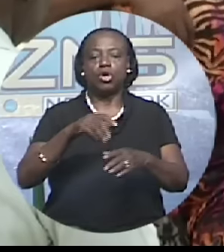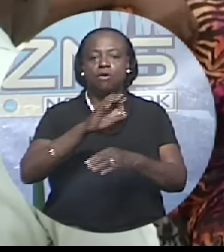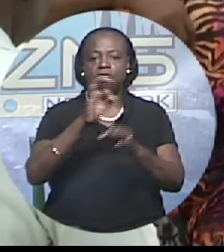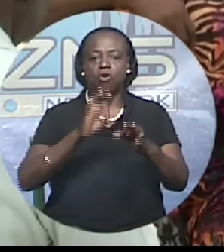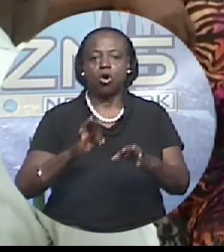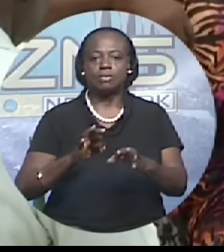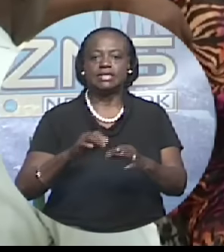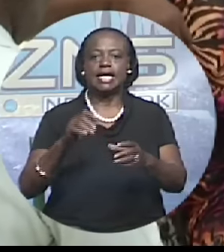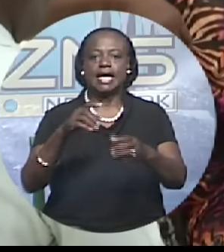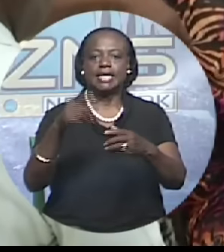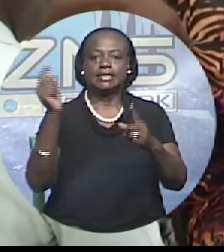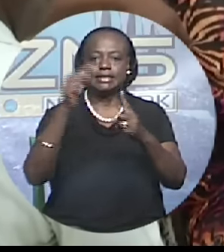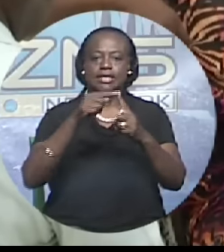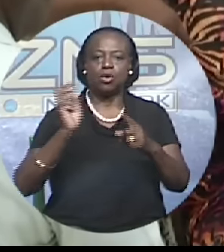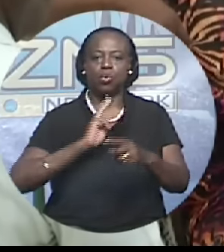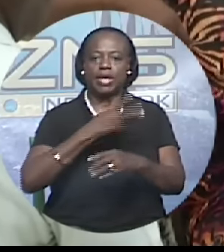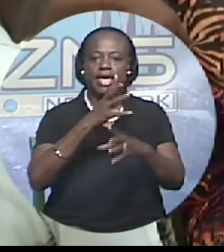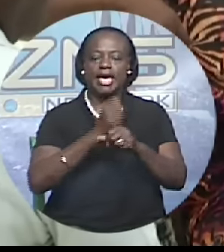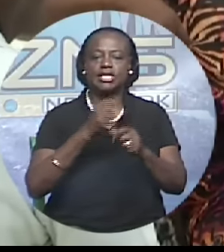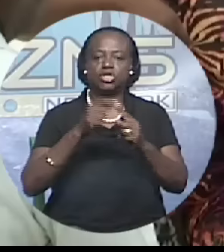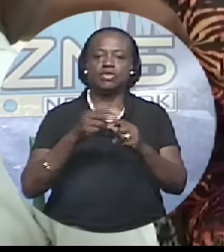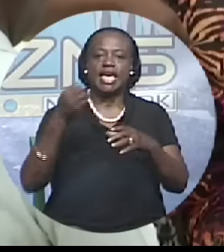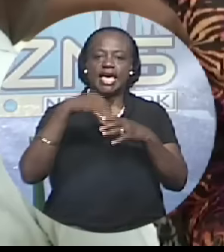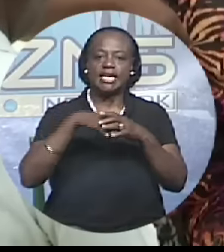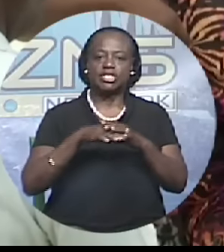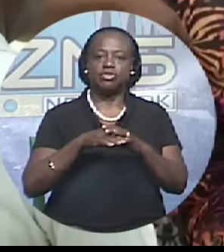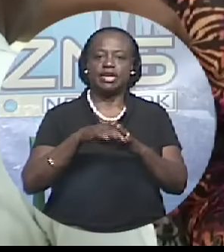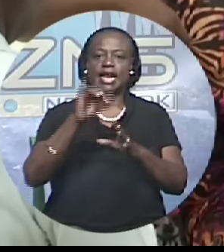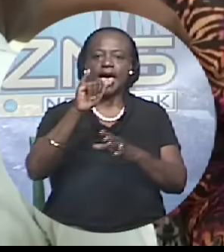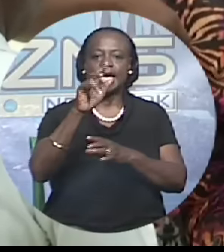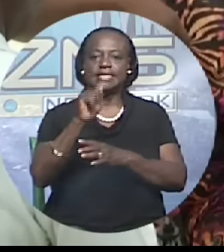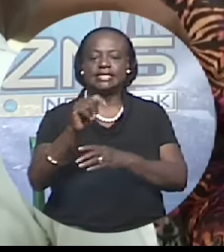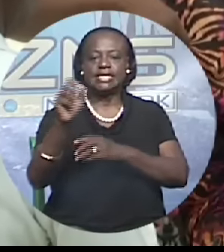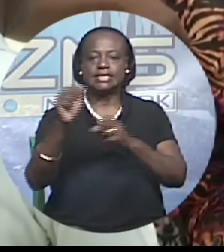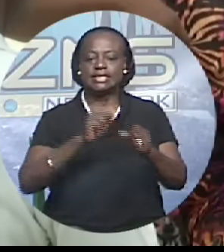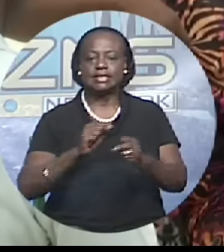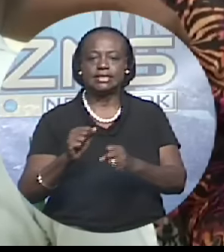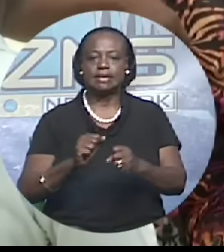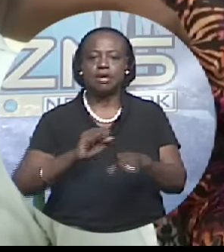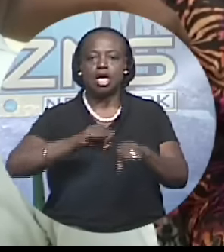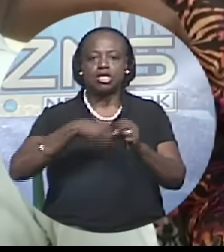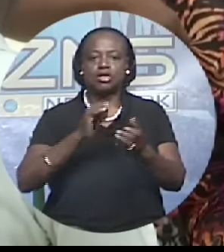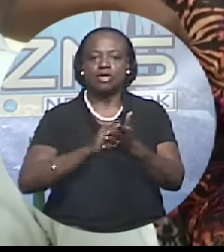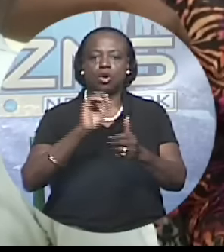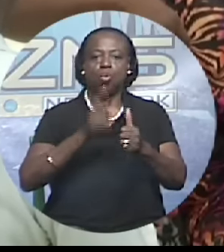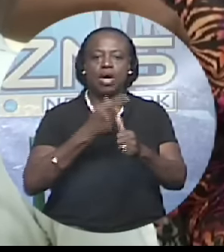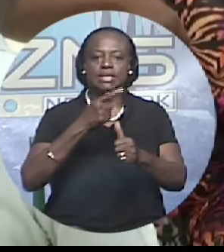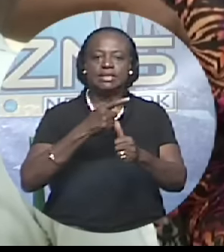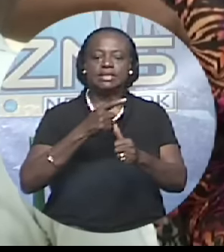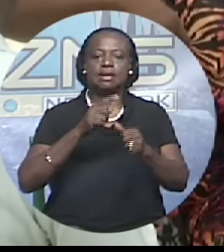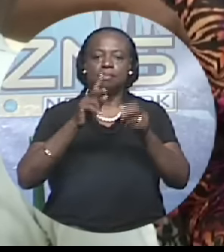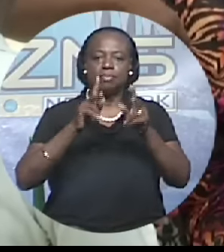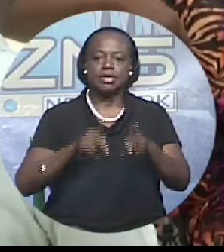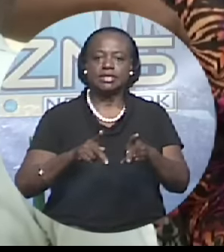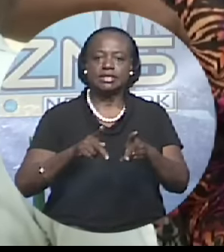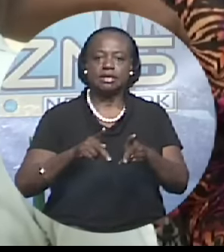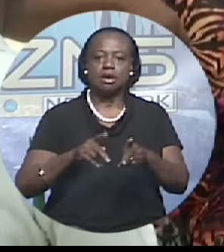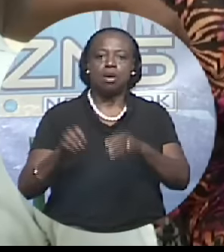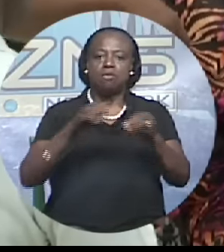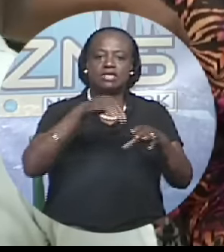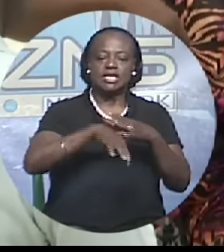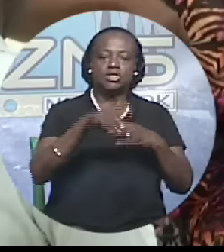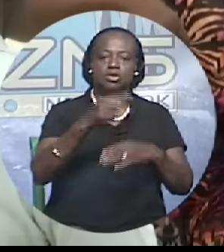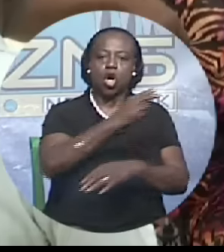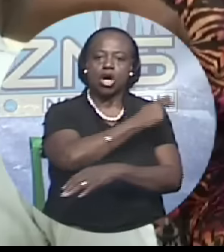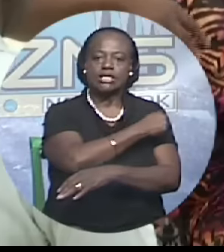to our integrated IT system, so that once a patient moves into hospital, they're at